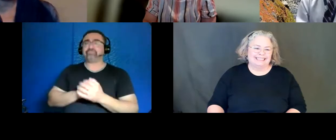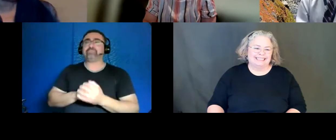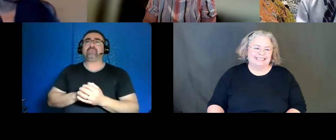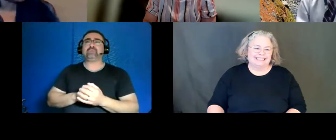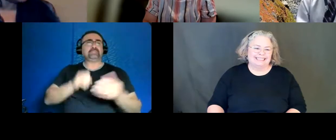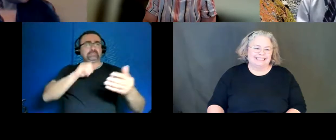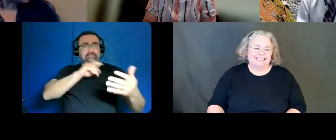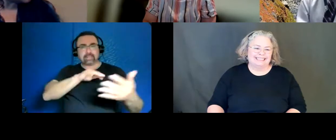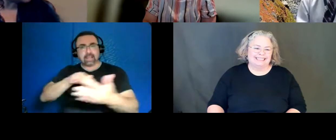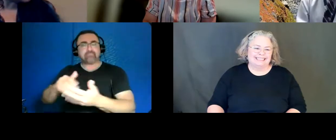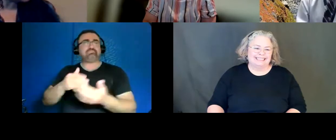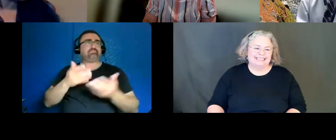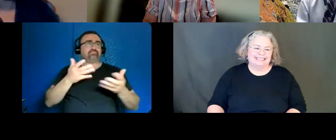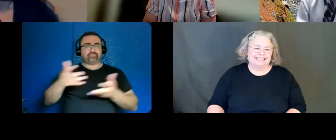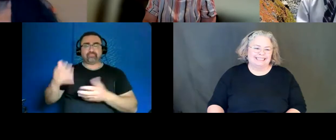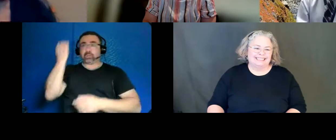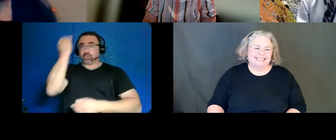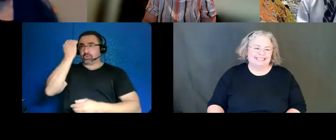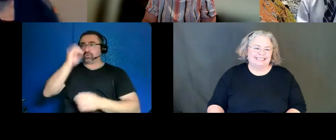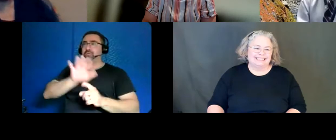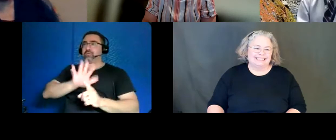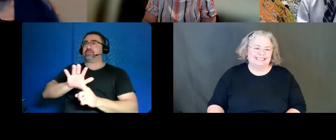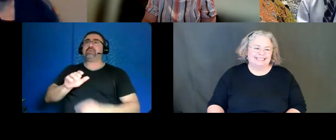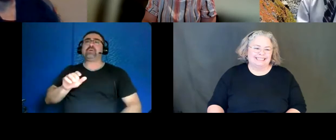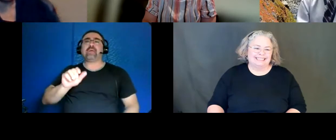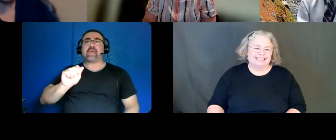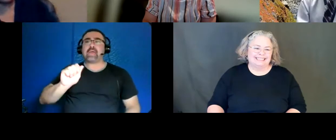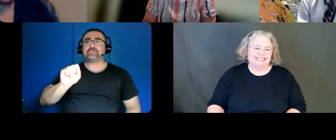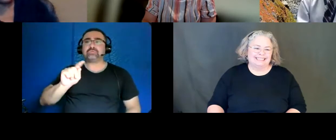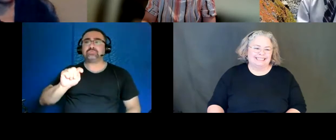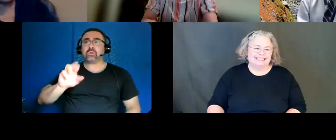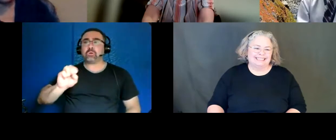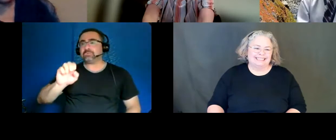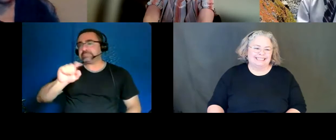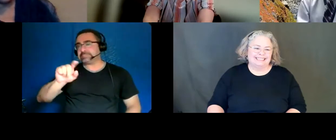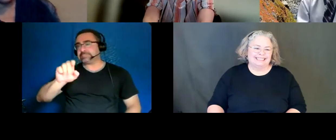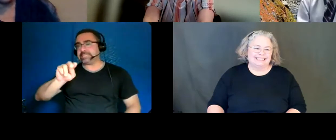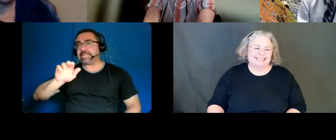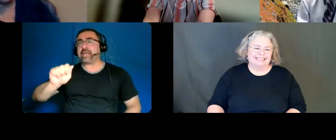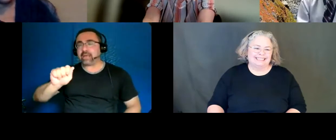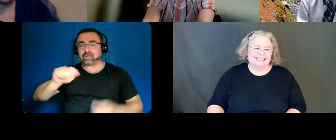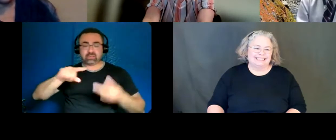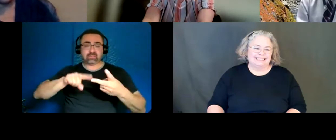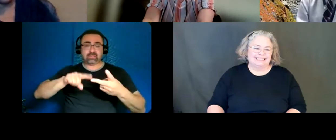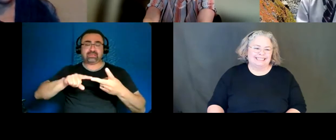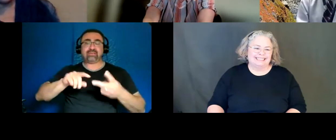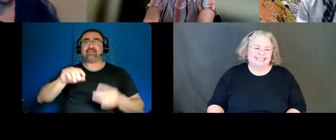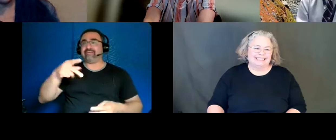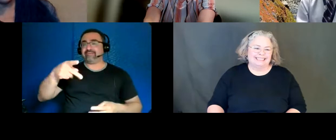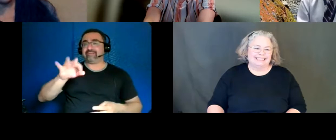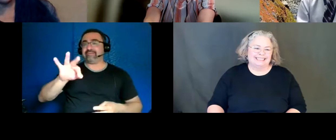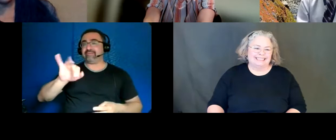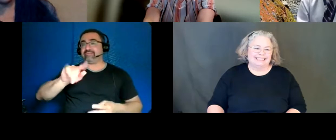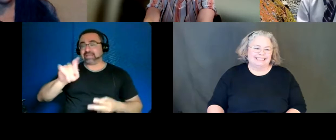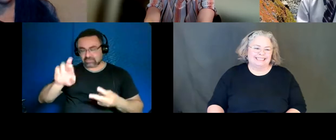studies with in Europe with the AstraZeneca vaccine, followed by the Pfizer vaccine. And there are